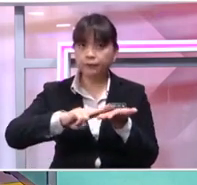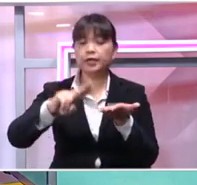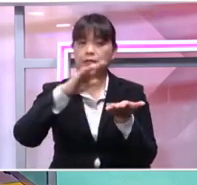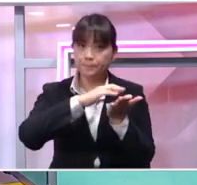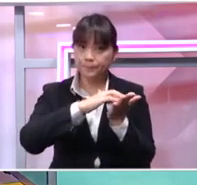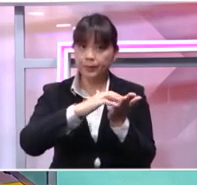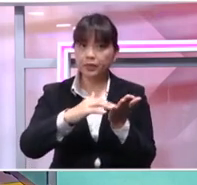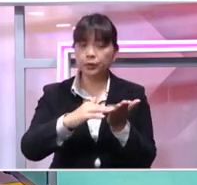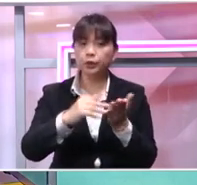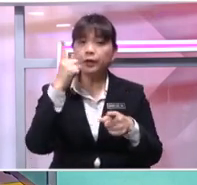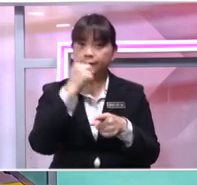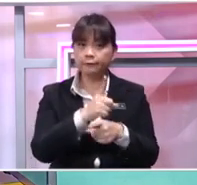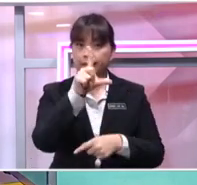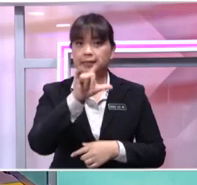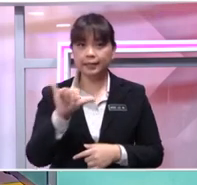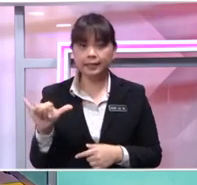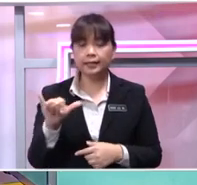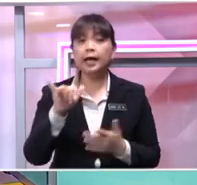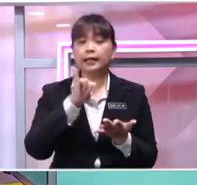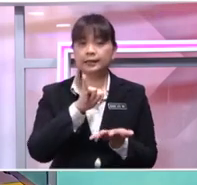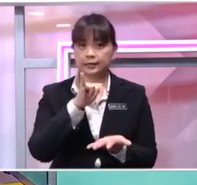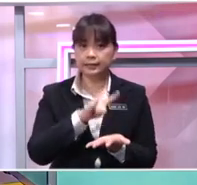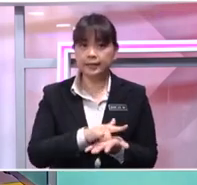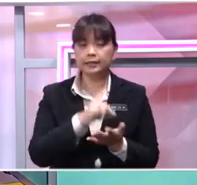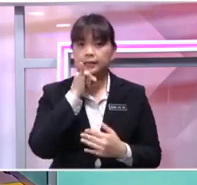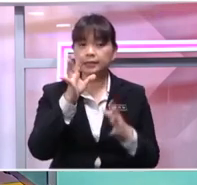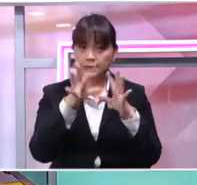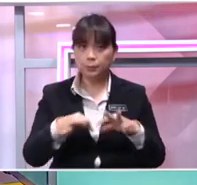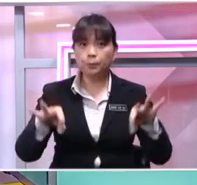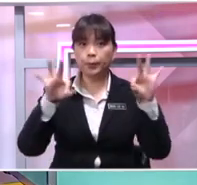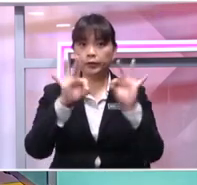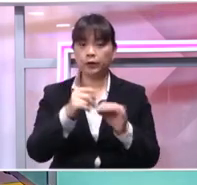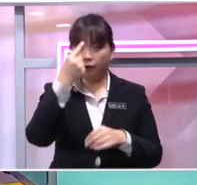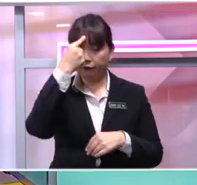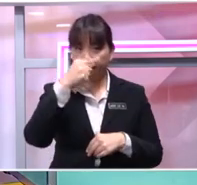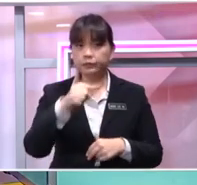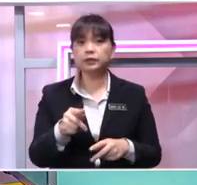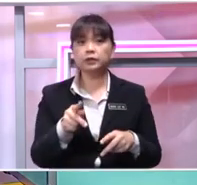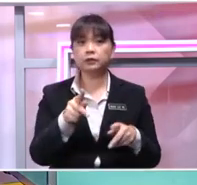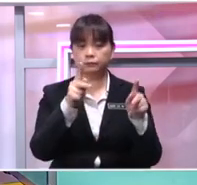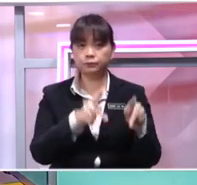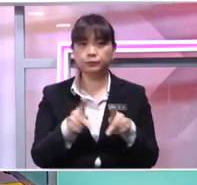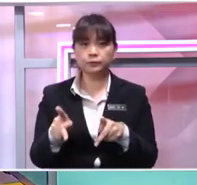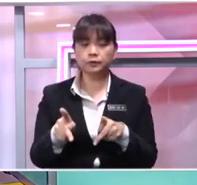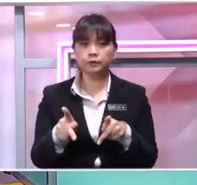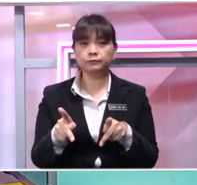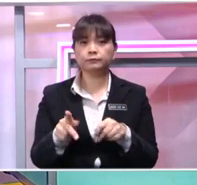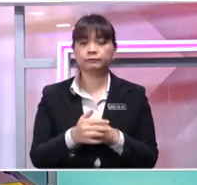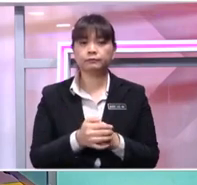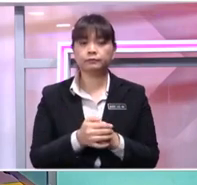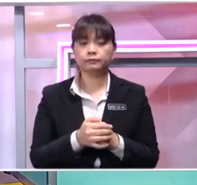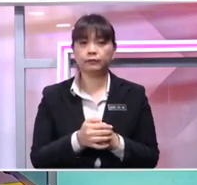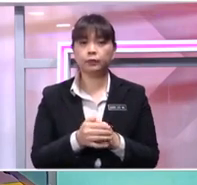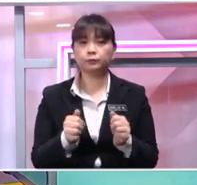correctly. That is important for students with visual impaired. Yes,